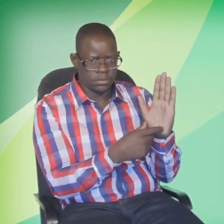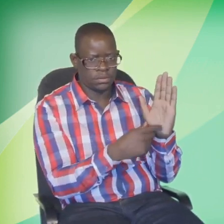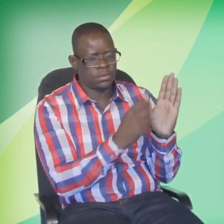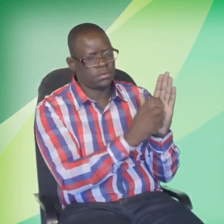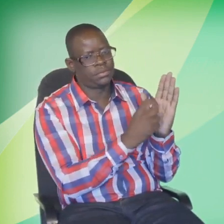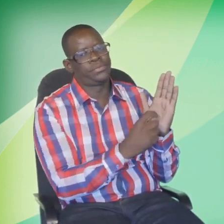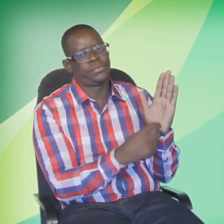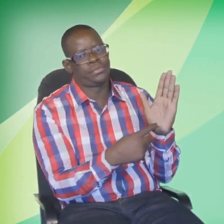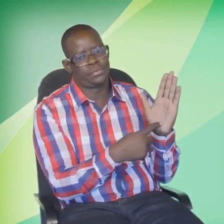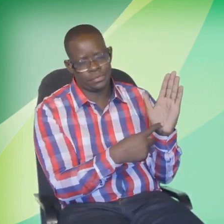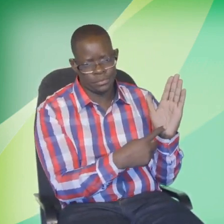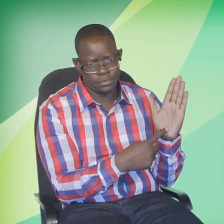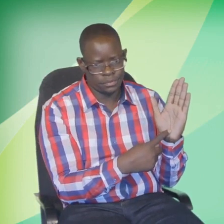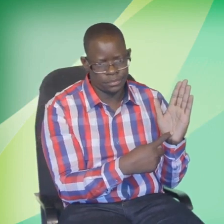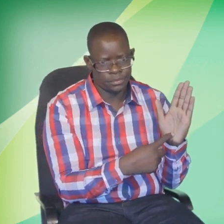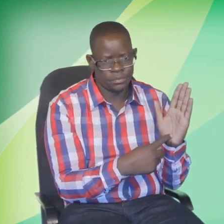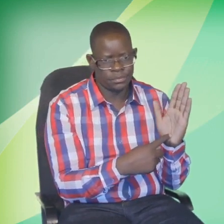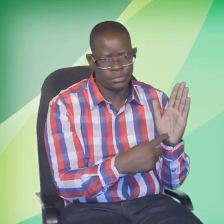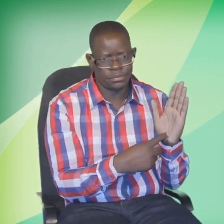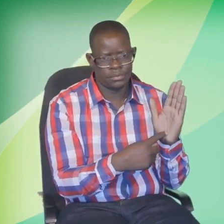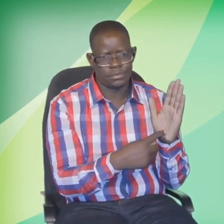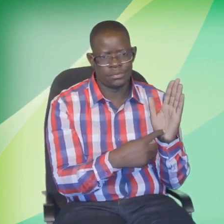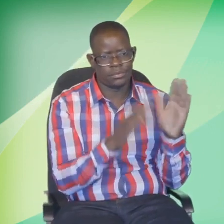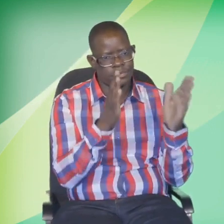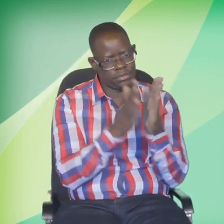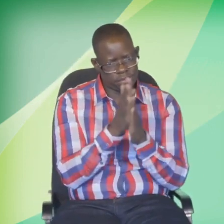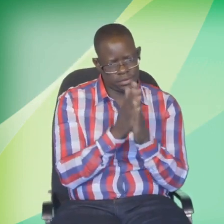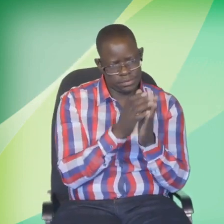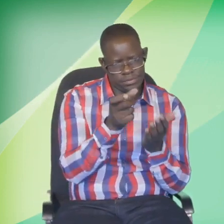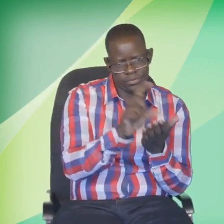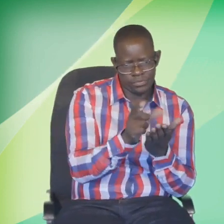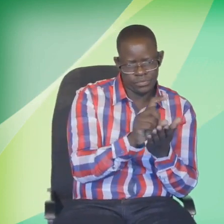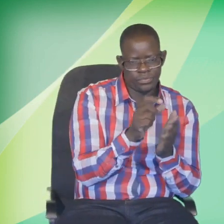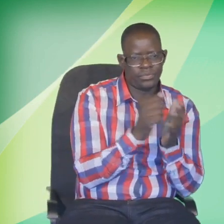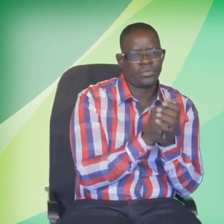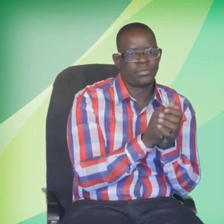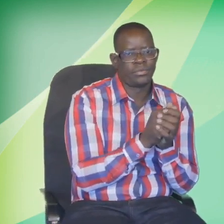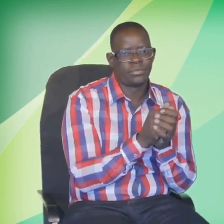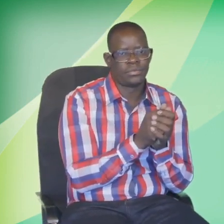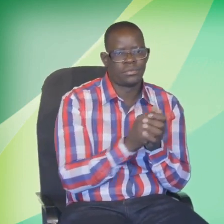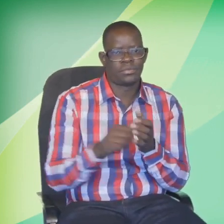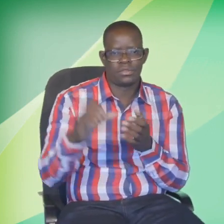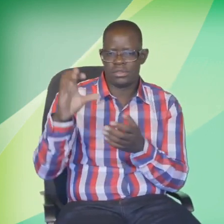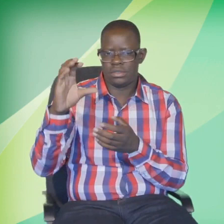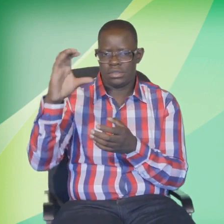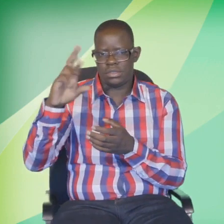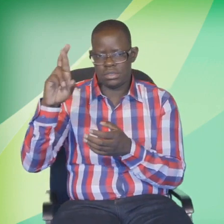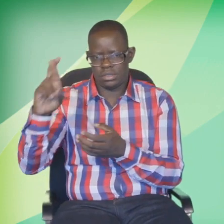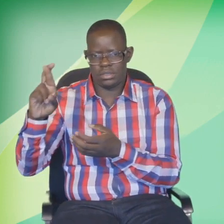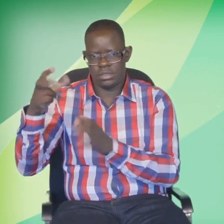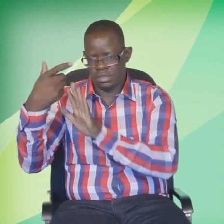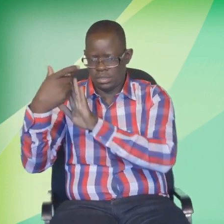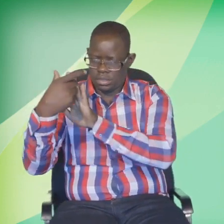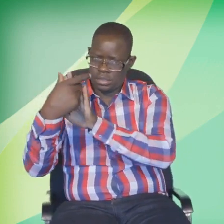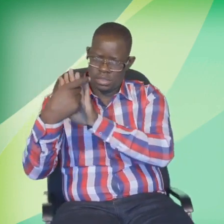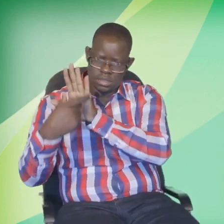and discount received transactions. Interest charged on overdue account. The creditors control account is drawn up